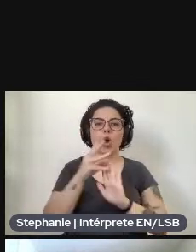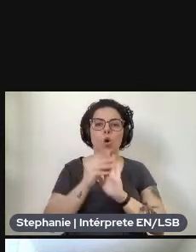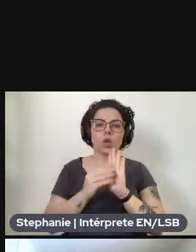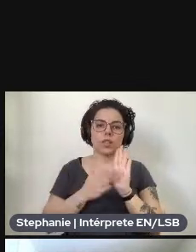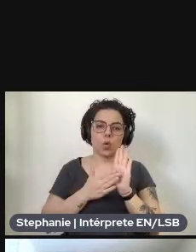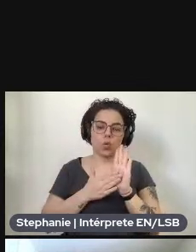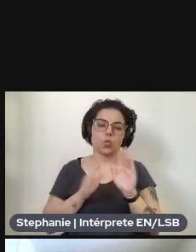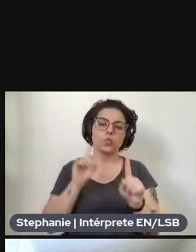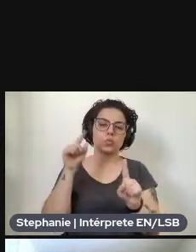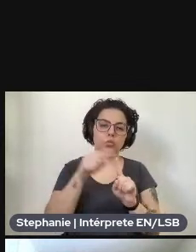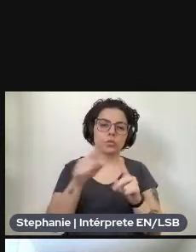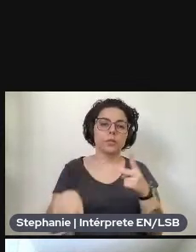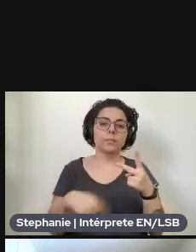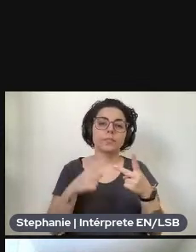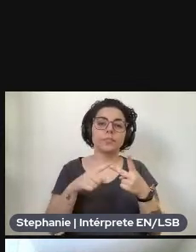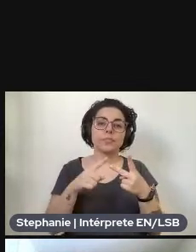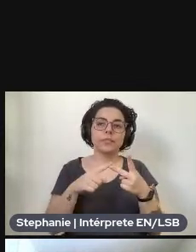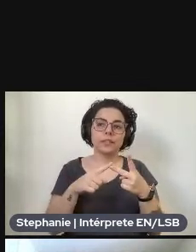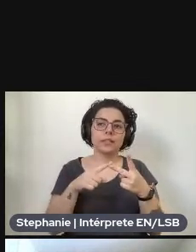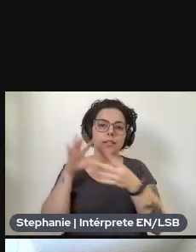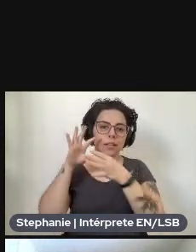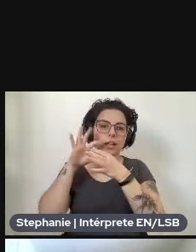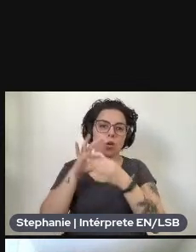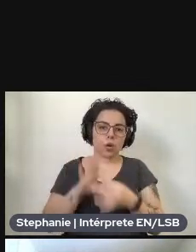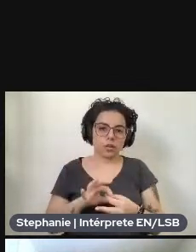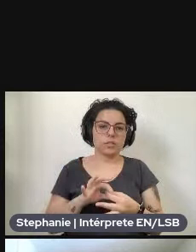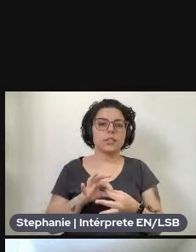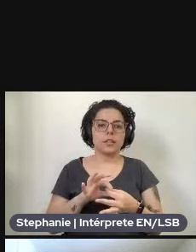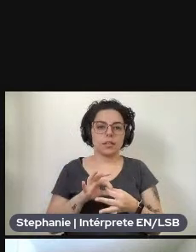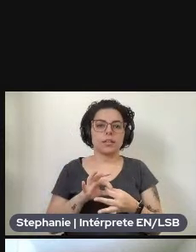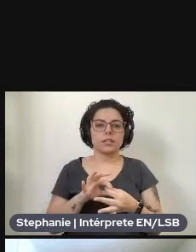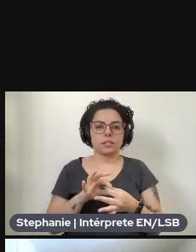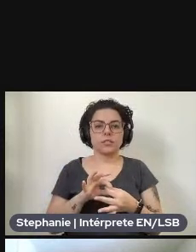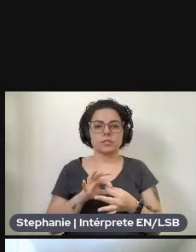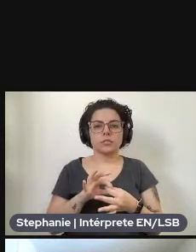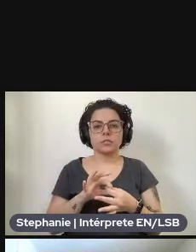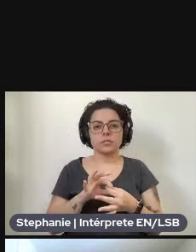is a state of affairs, that is any kind of event.